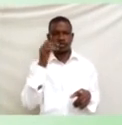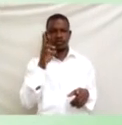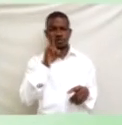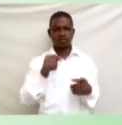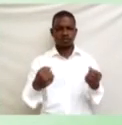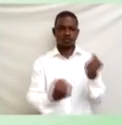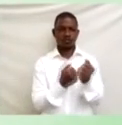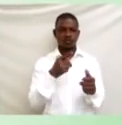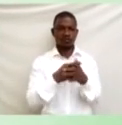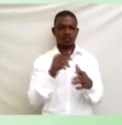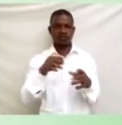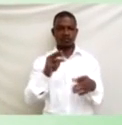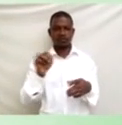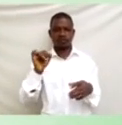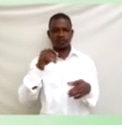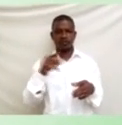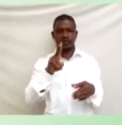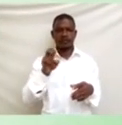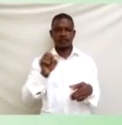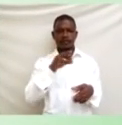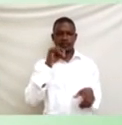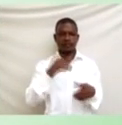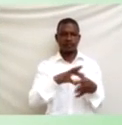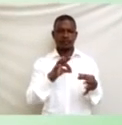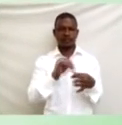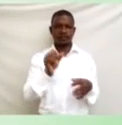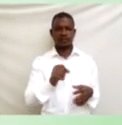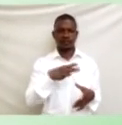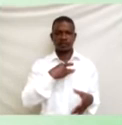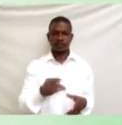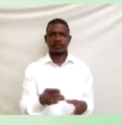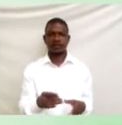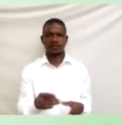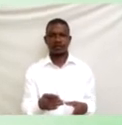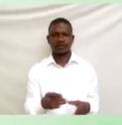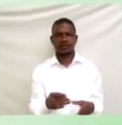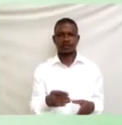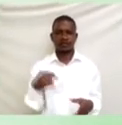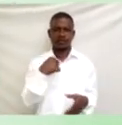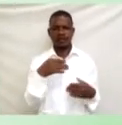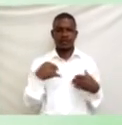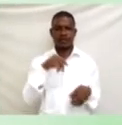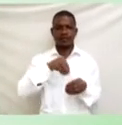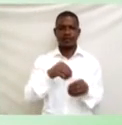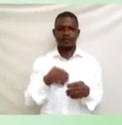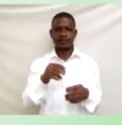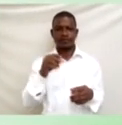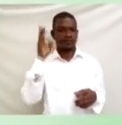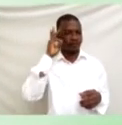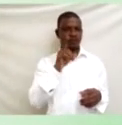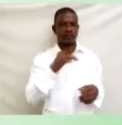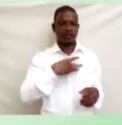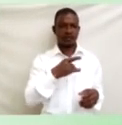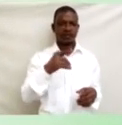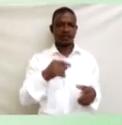always used to support the main verbs in sentences. Like, we have